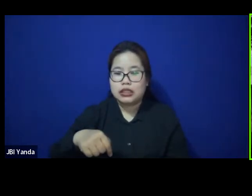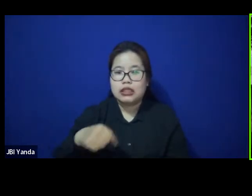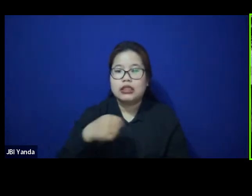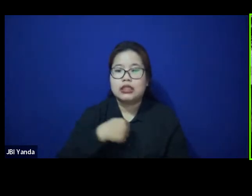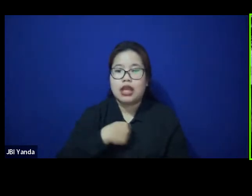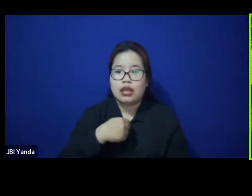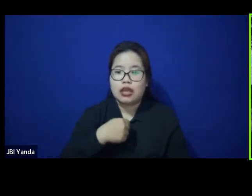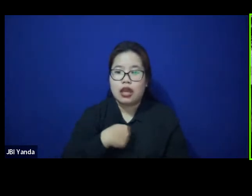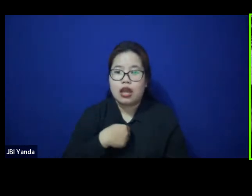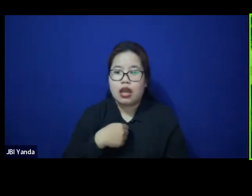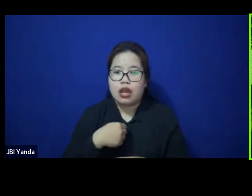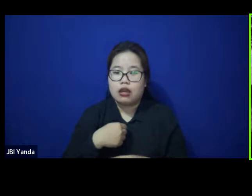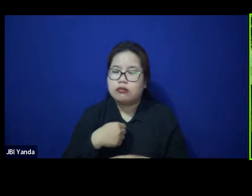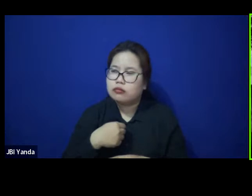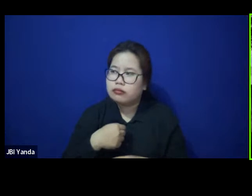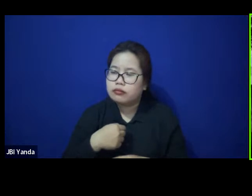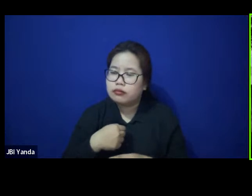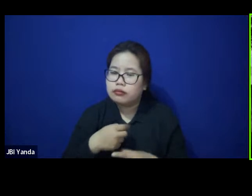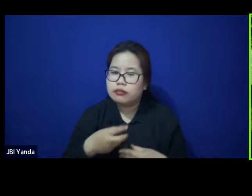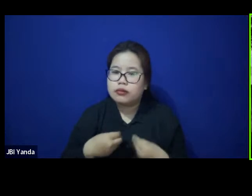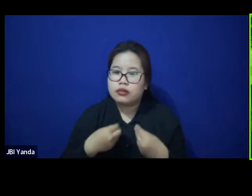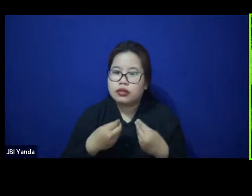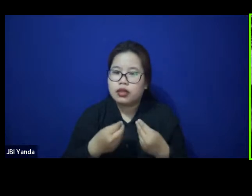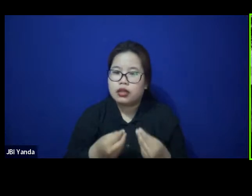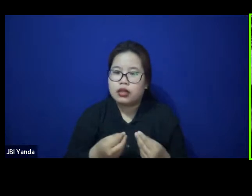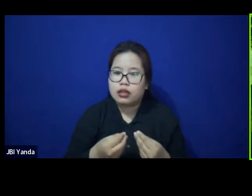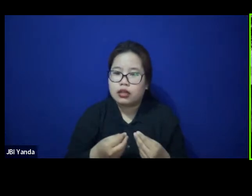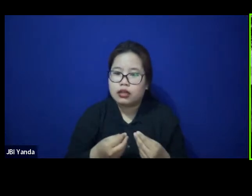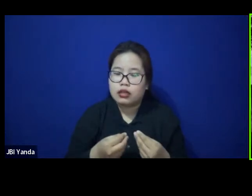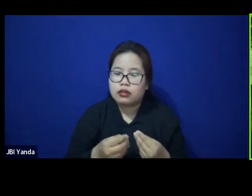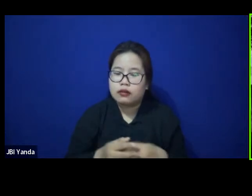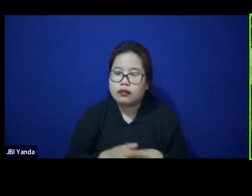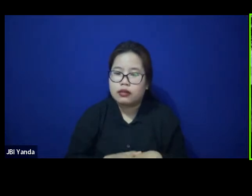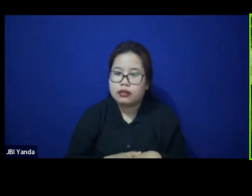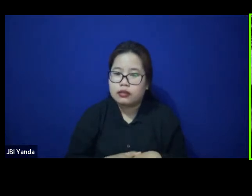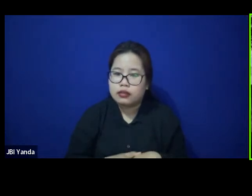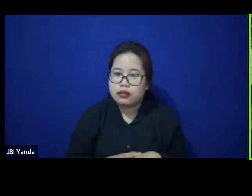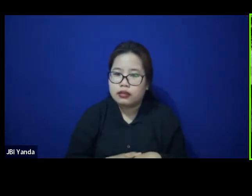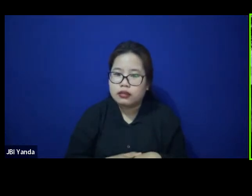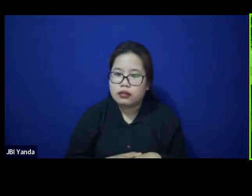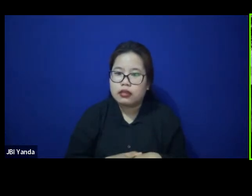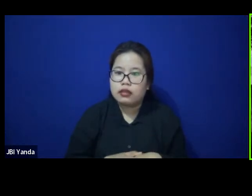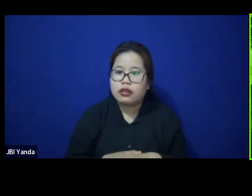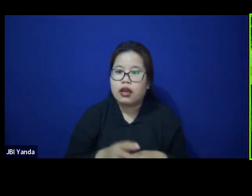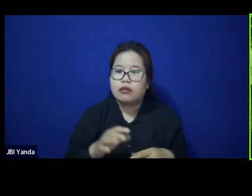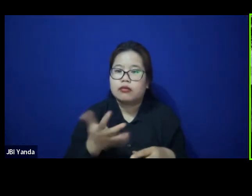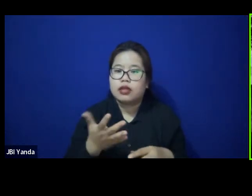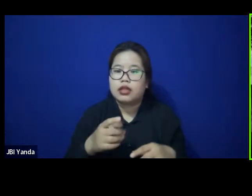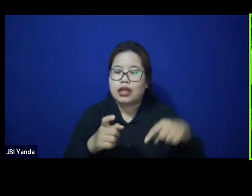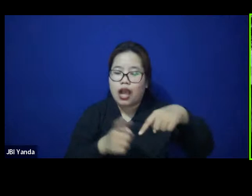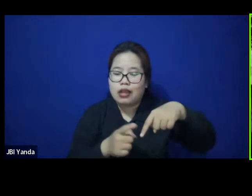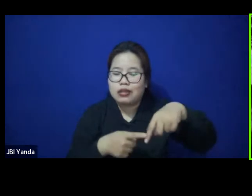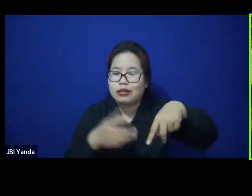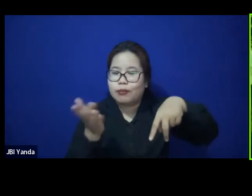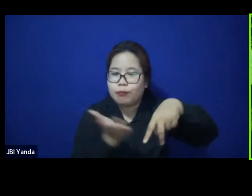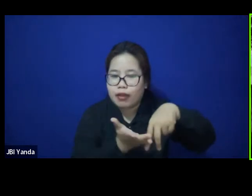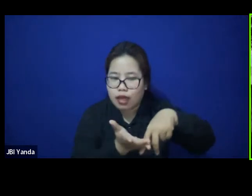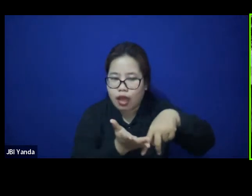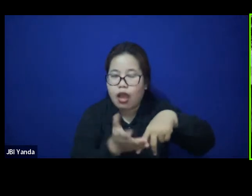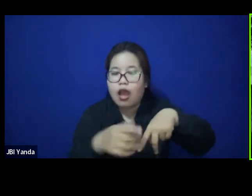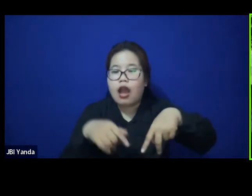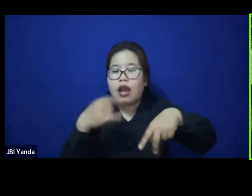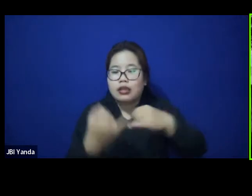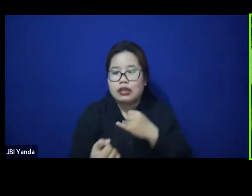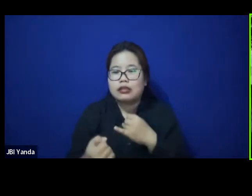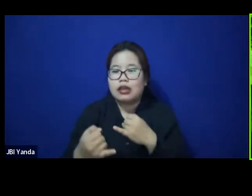really out of action. But I had to have a separate brace because I broke my kneecap as well as